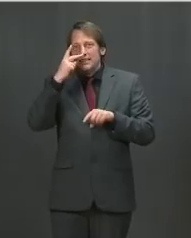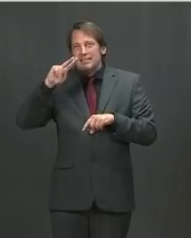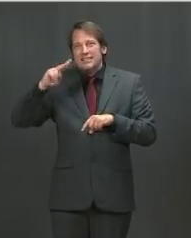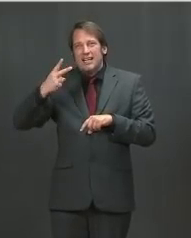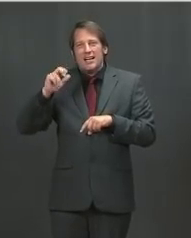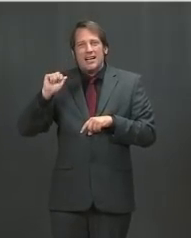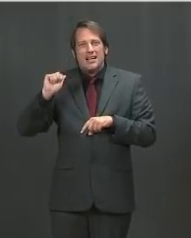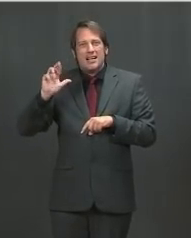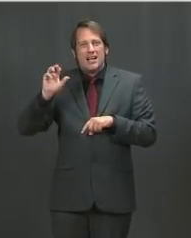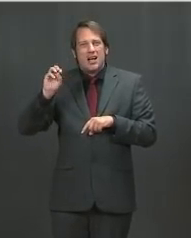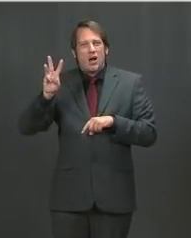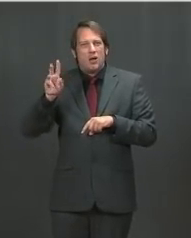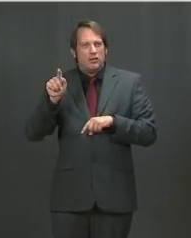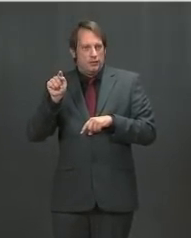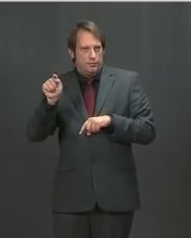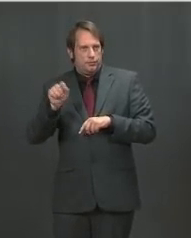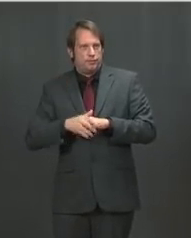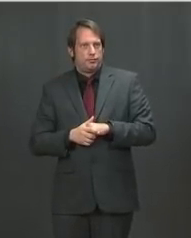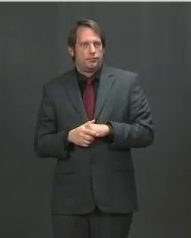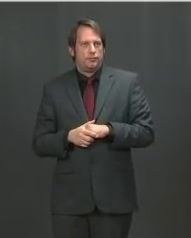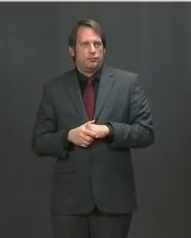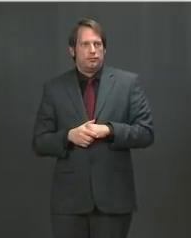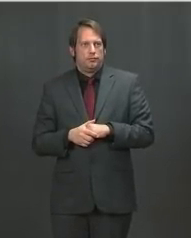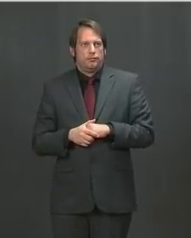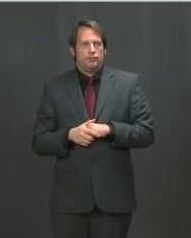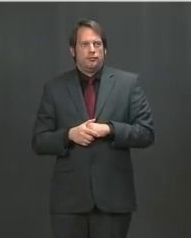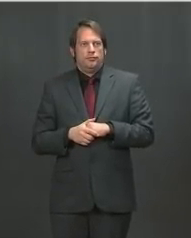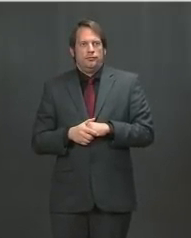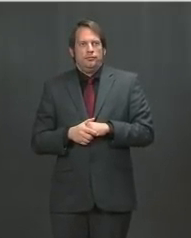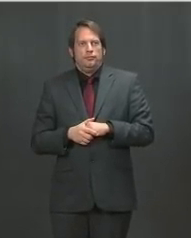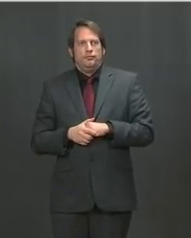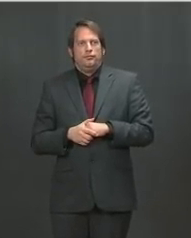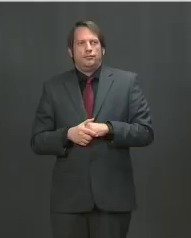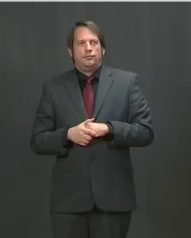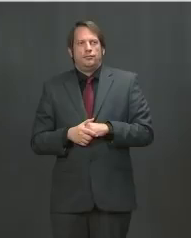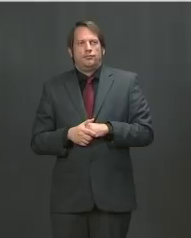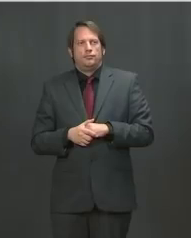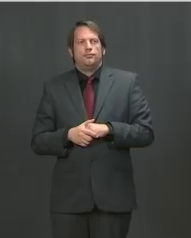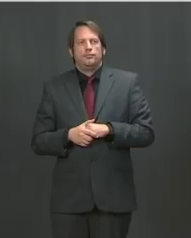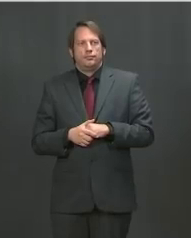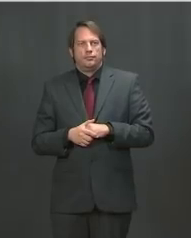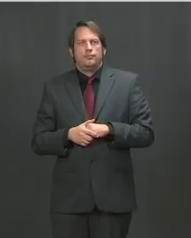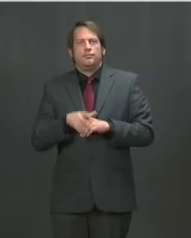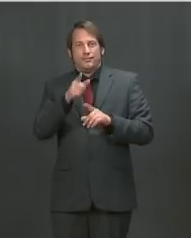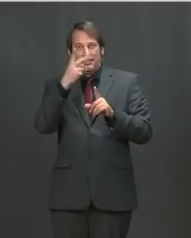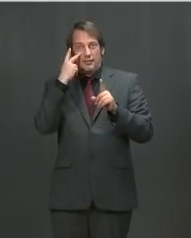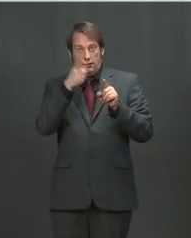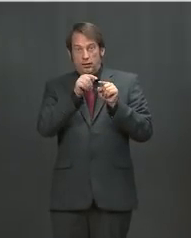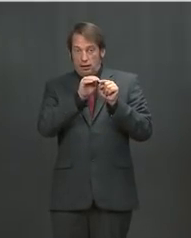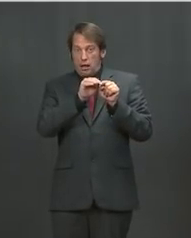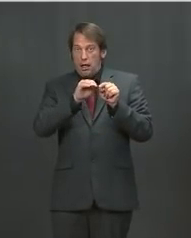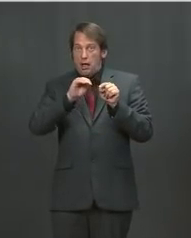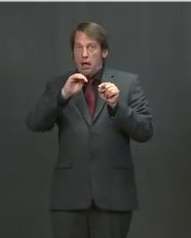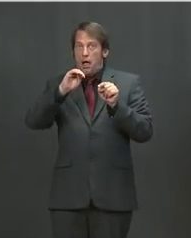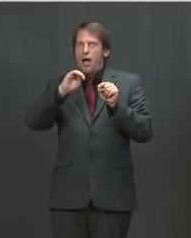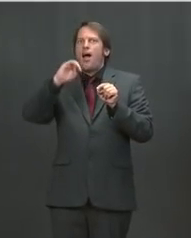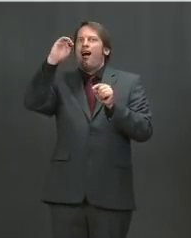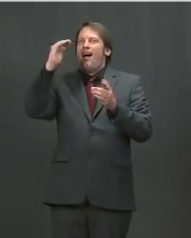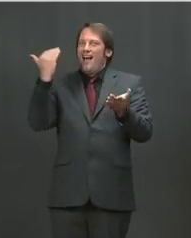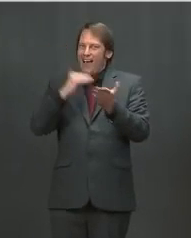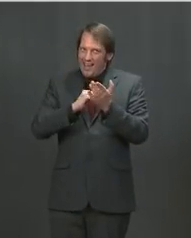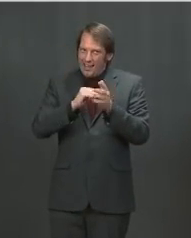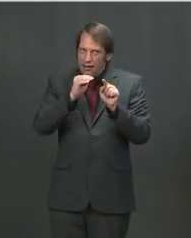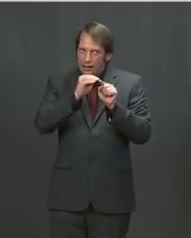at 29 days, a very sharp inflection, well above a protective level that goes